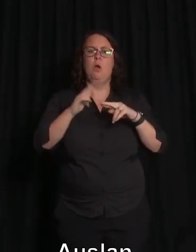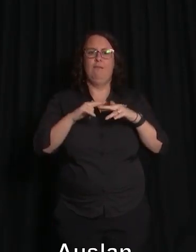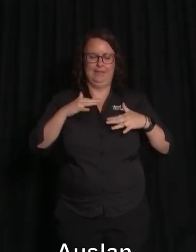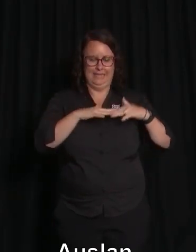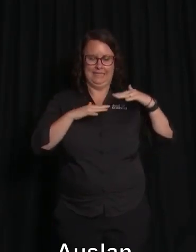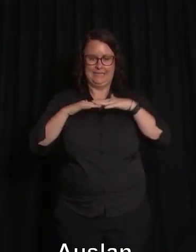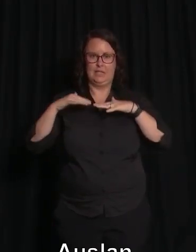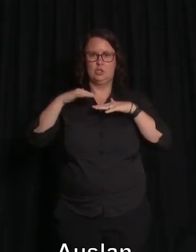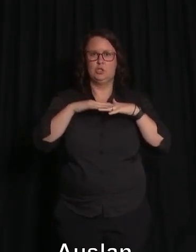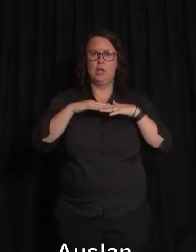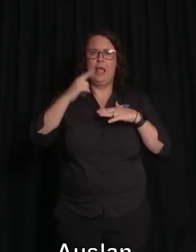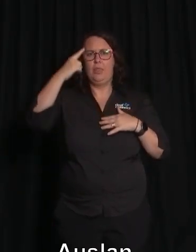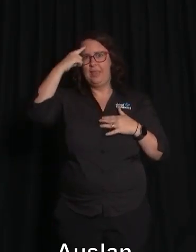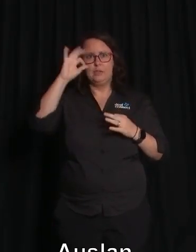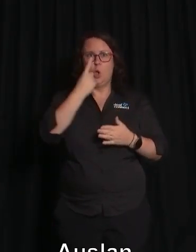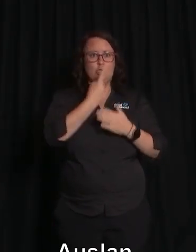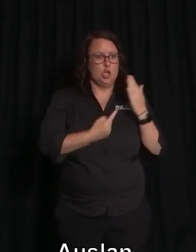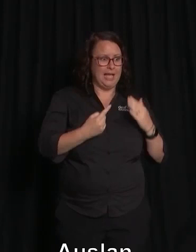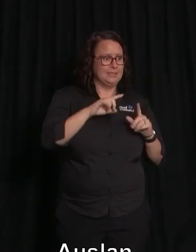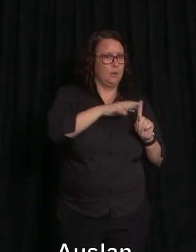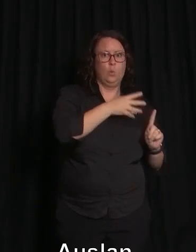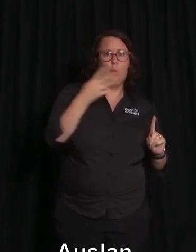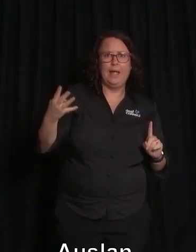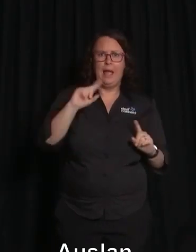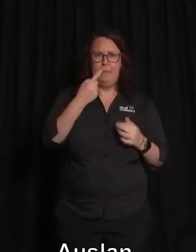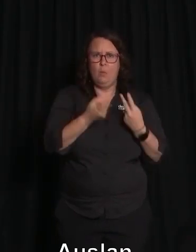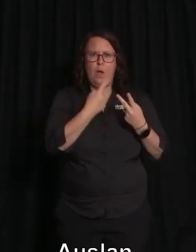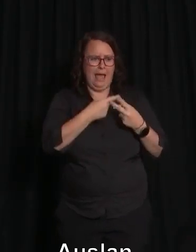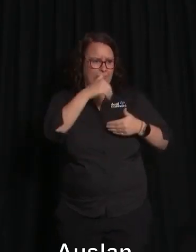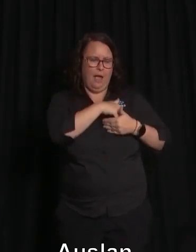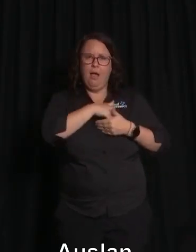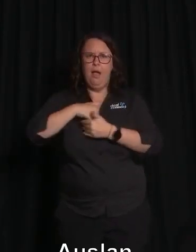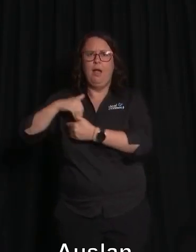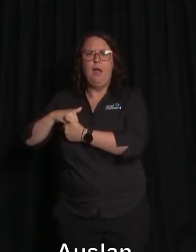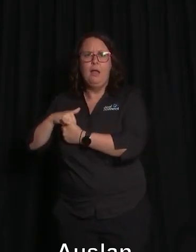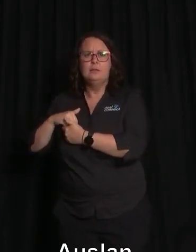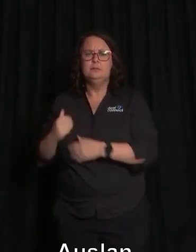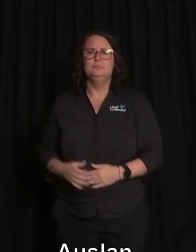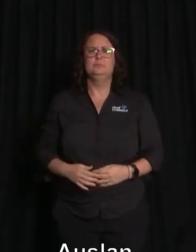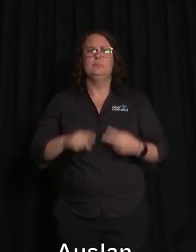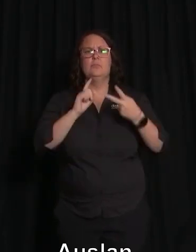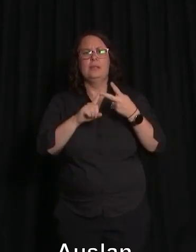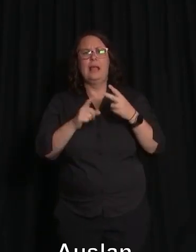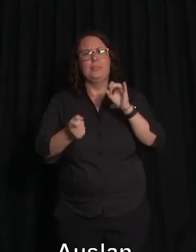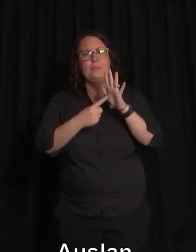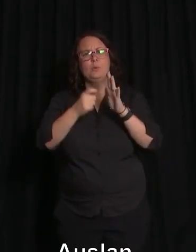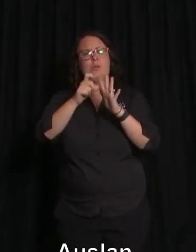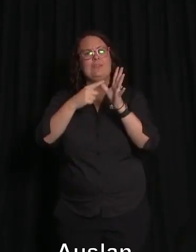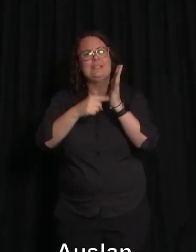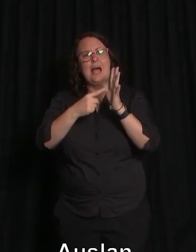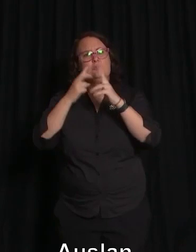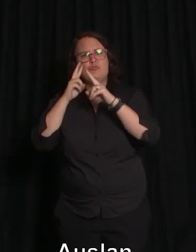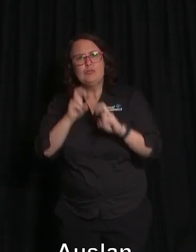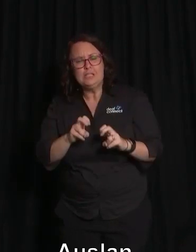have an intersectional lens over everything we do. The importance of data and research to inform the